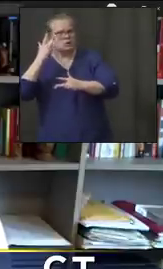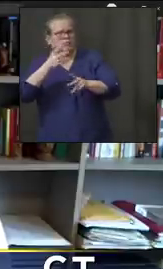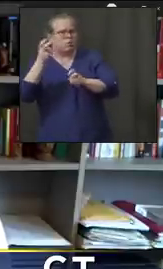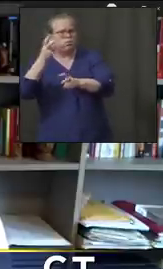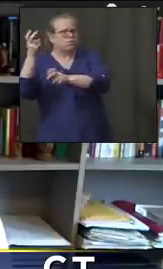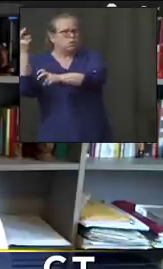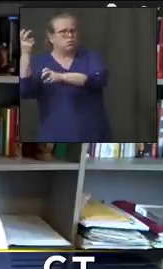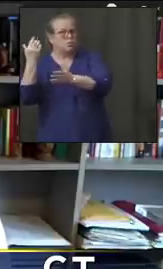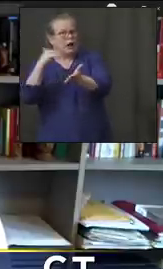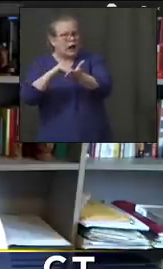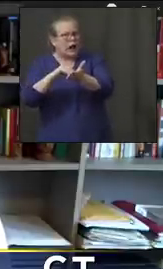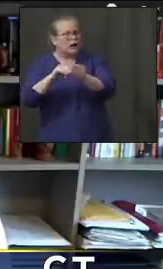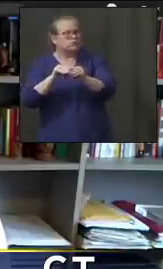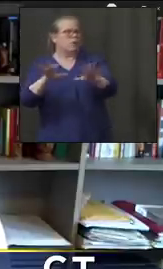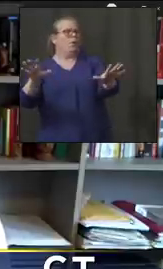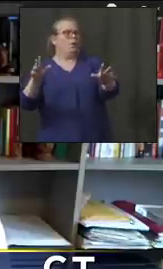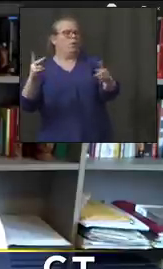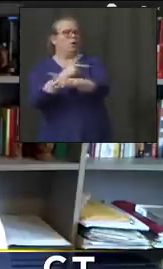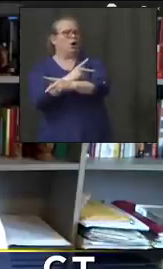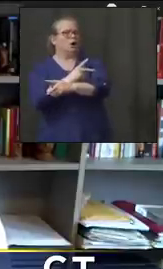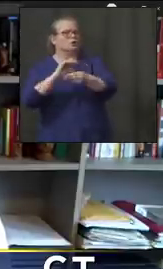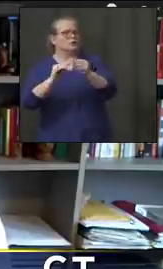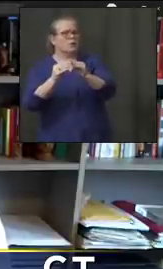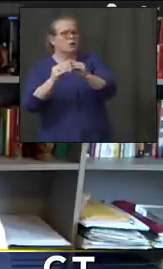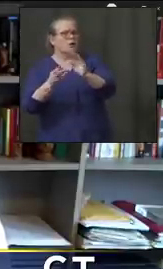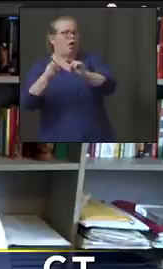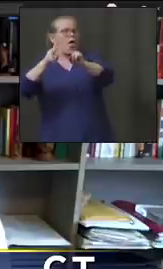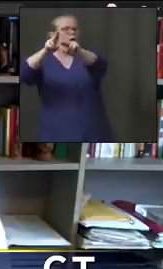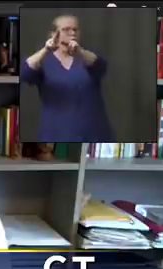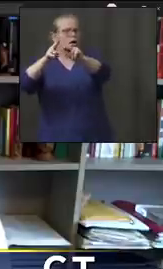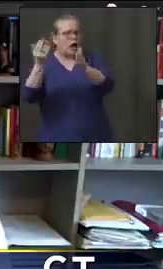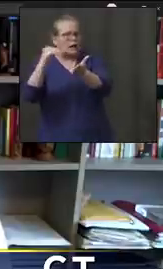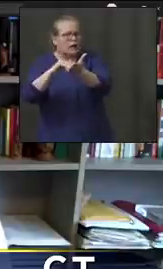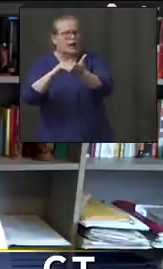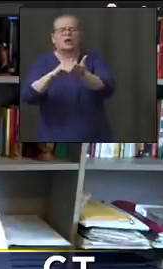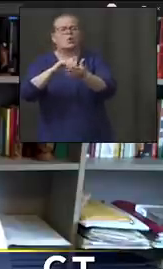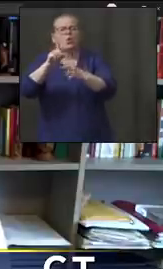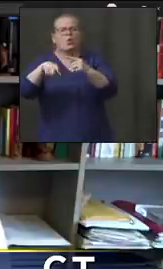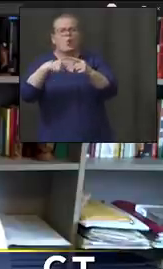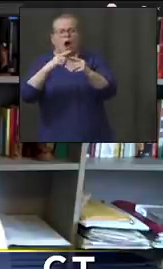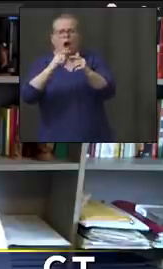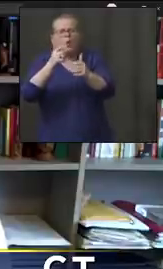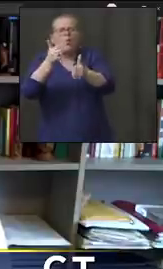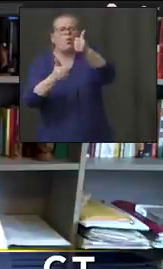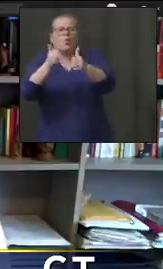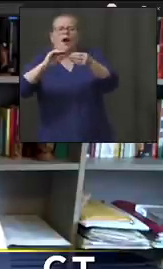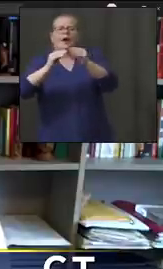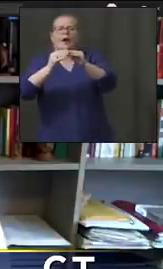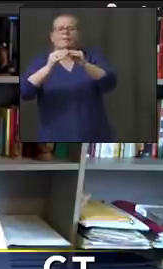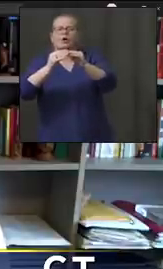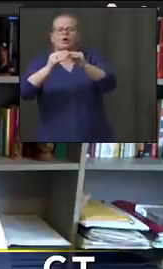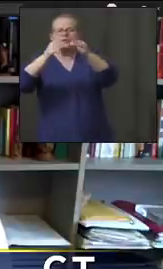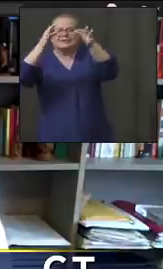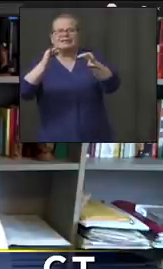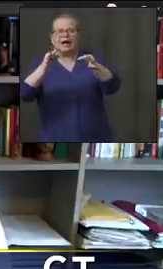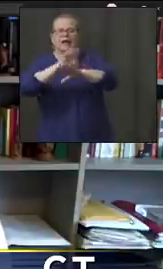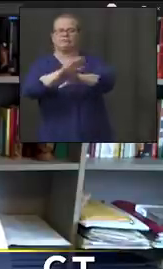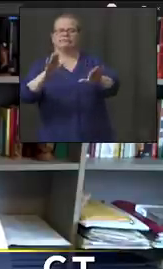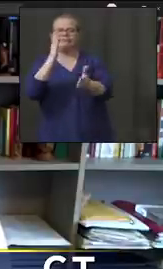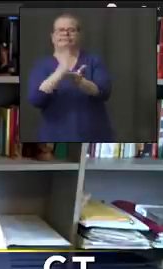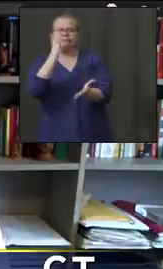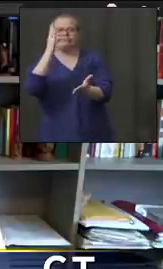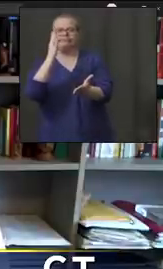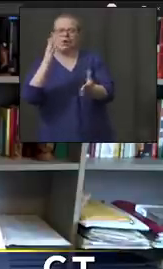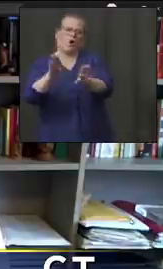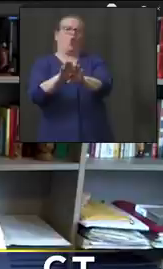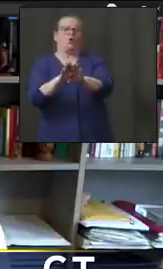where that surveillance system, we're testing people. If we see a rise there, and I think we're going to have to go through the data. And we want to catch those